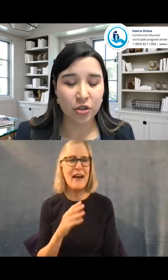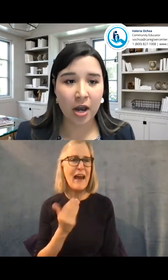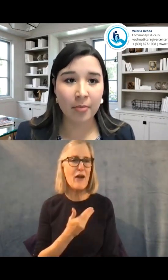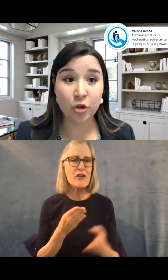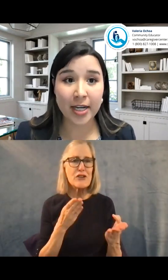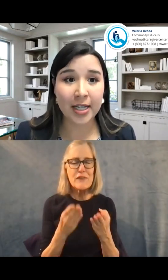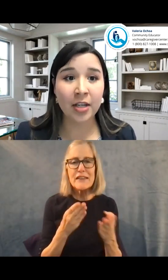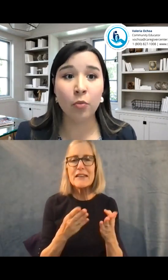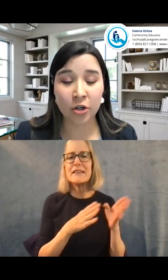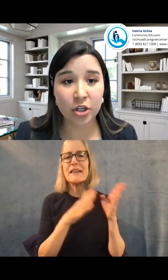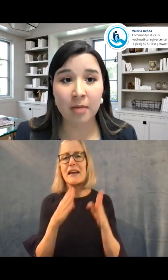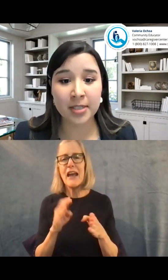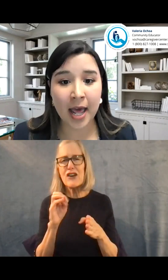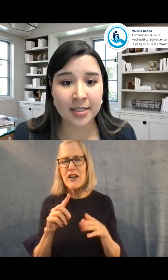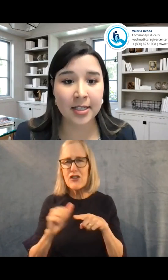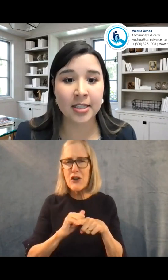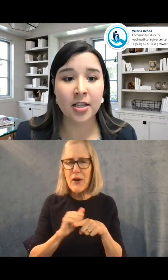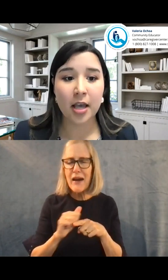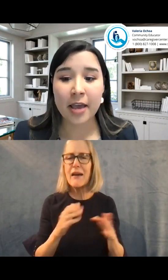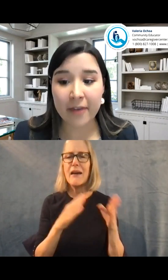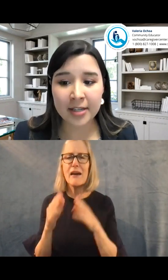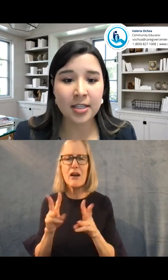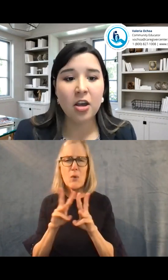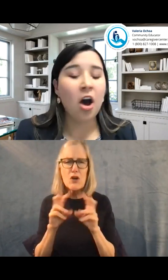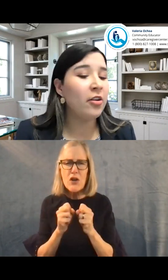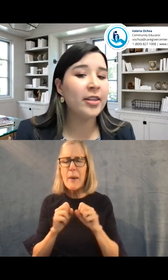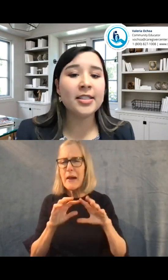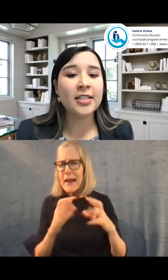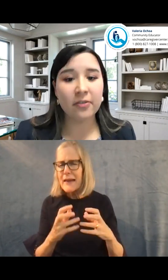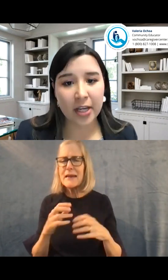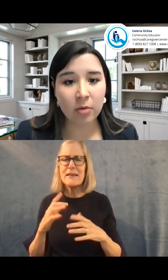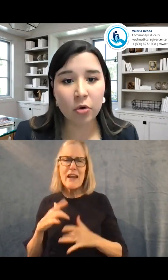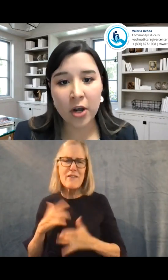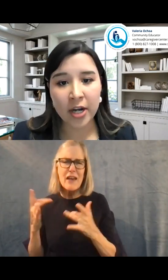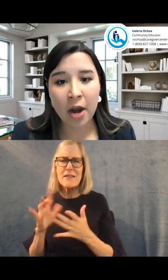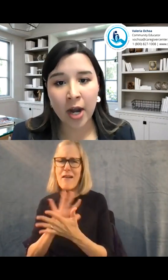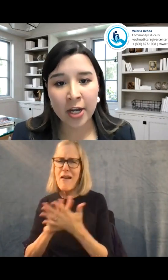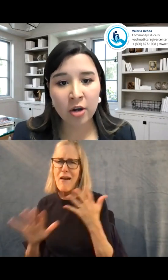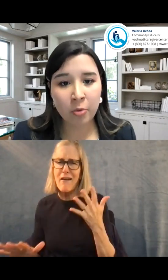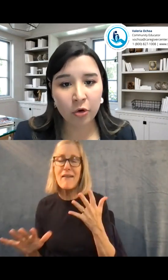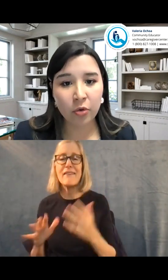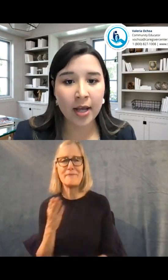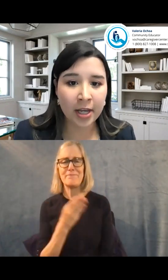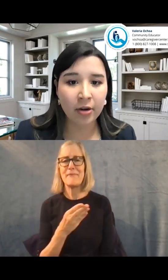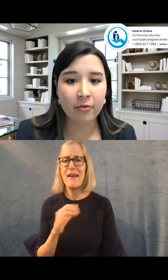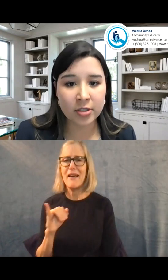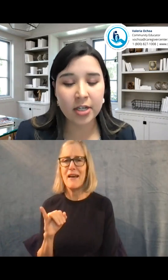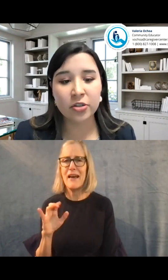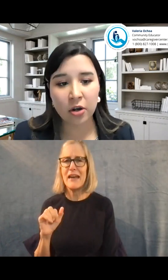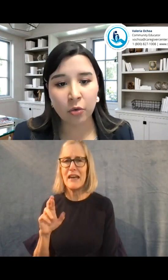and training, workshops, classes, events. All of this is available on our iCare portal